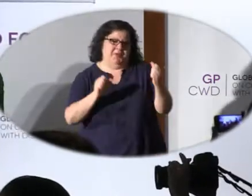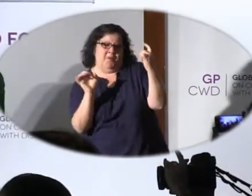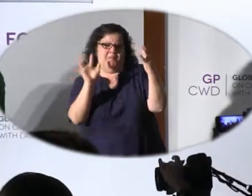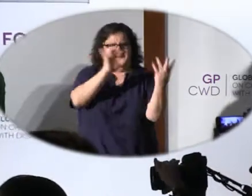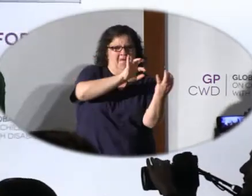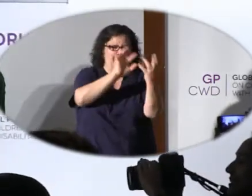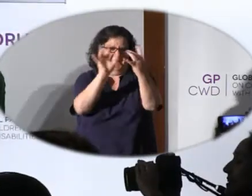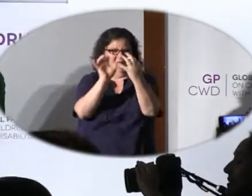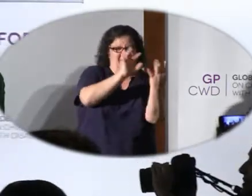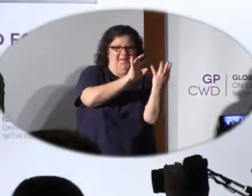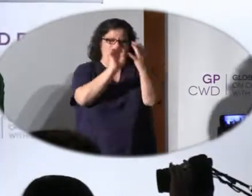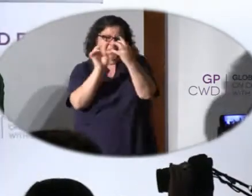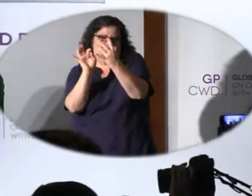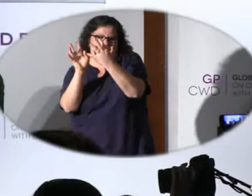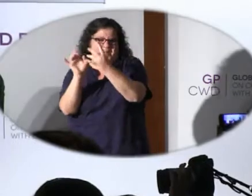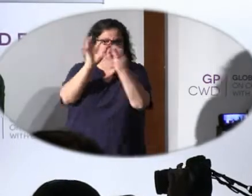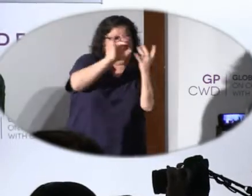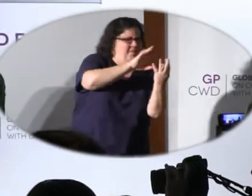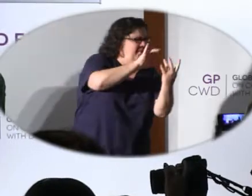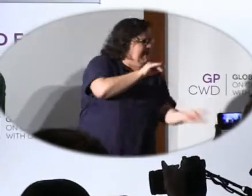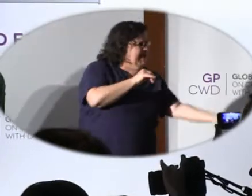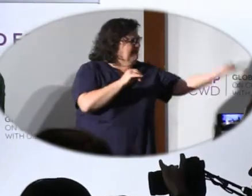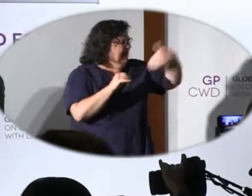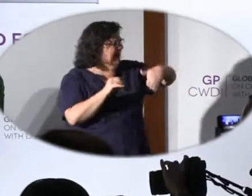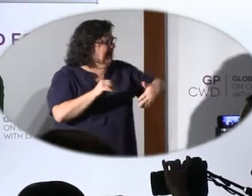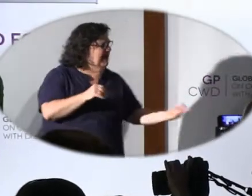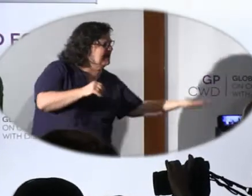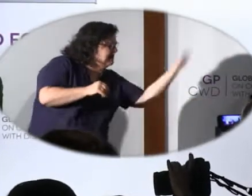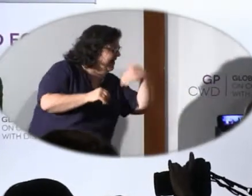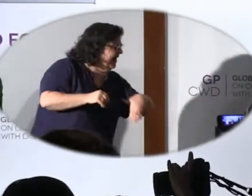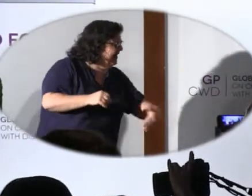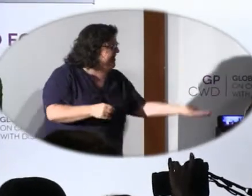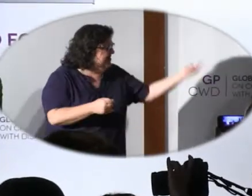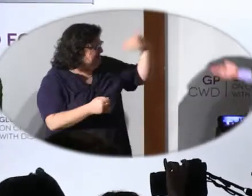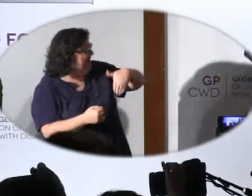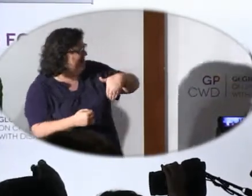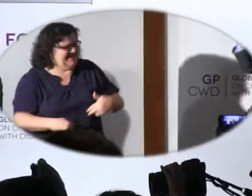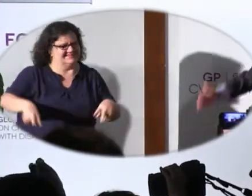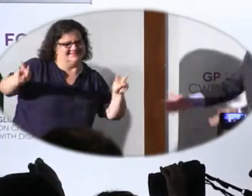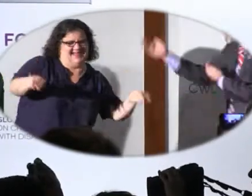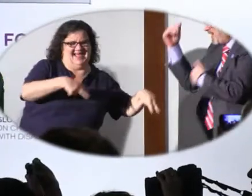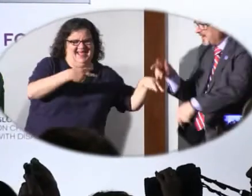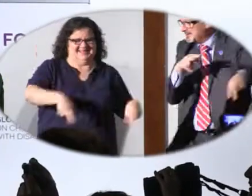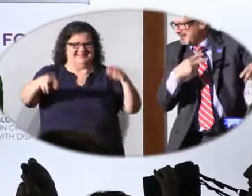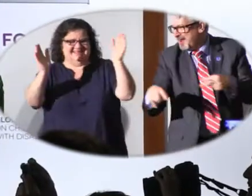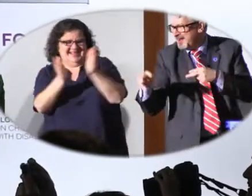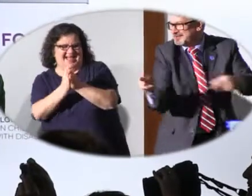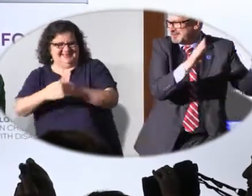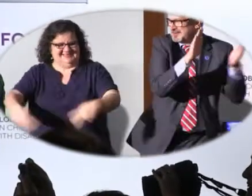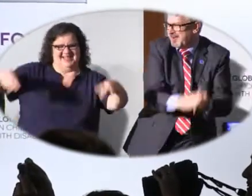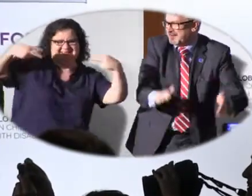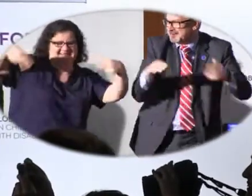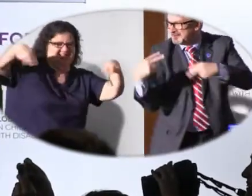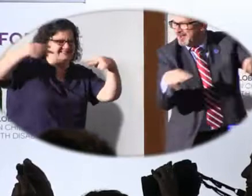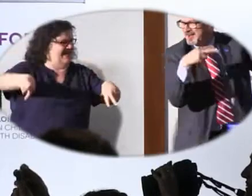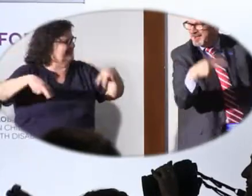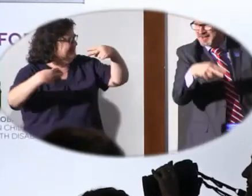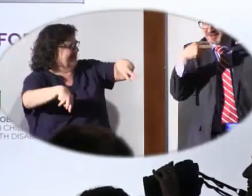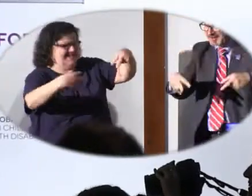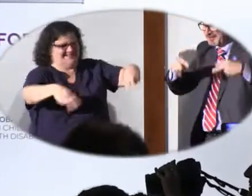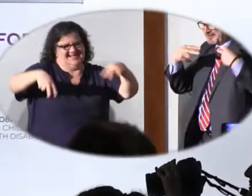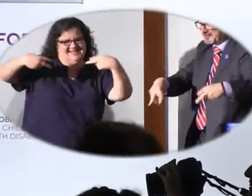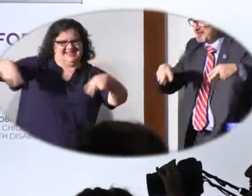let's start the party. Which number one girl can make her go crazy? I need someone to dance with me, baby. Dance.